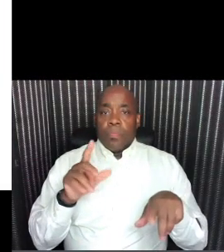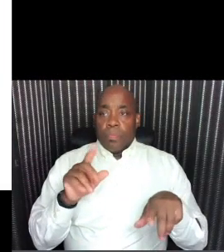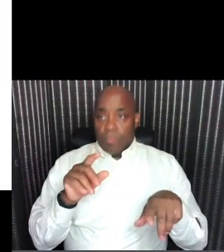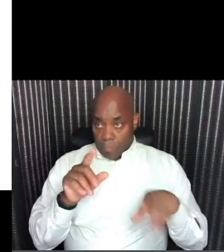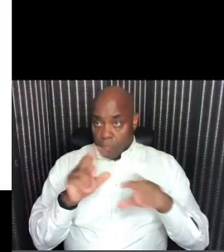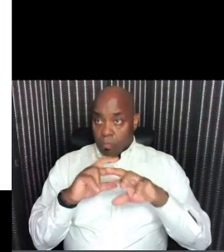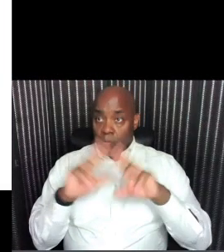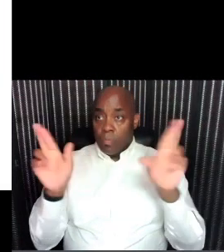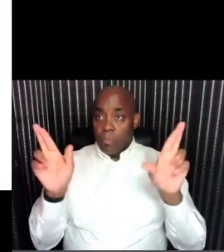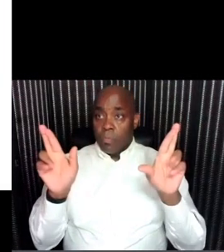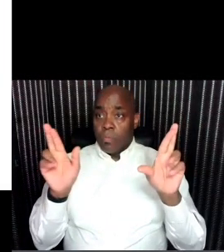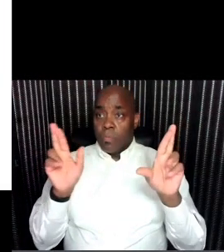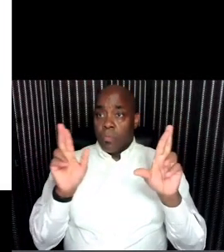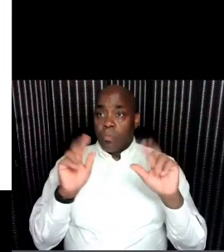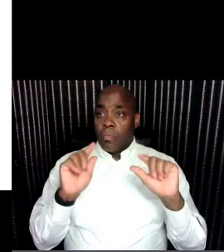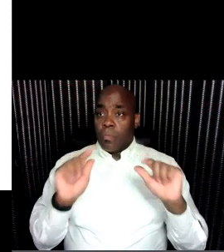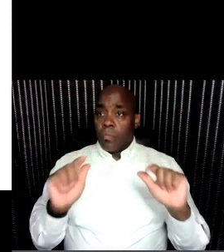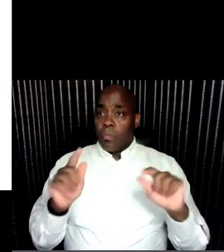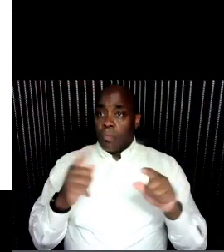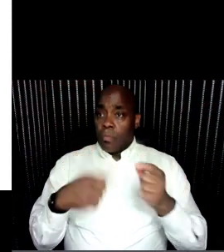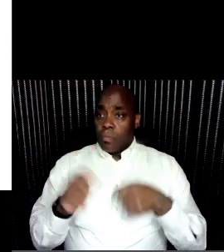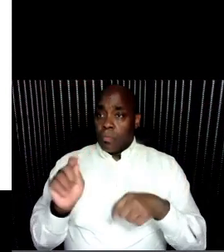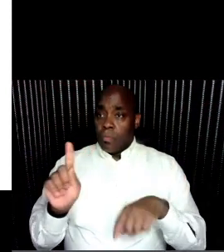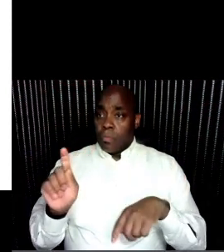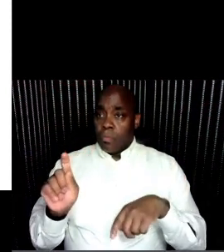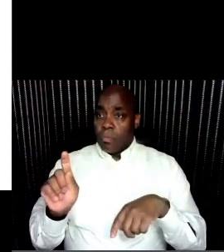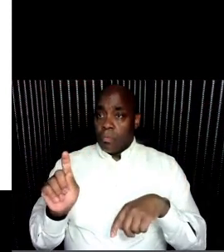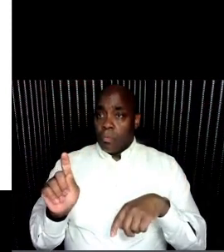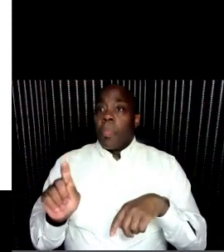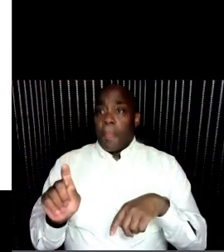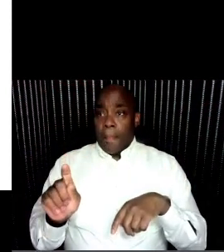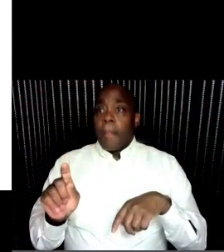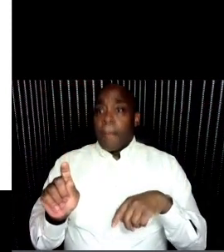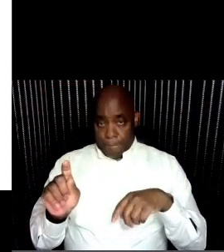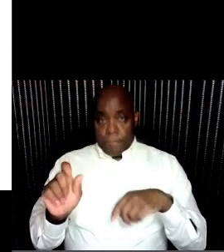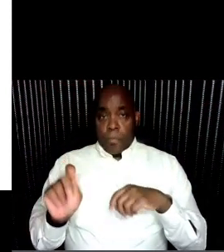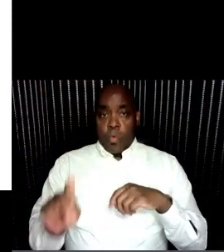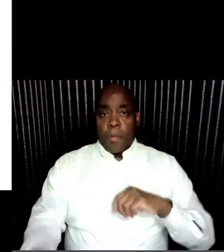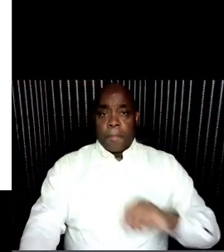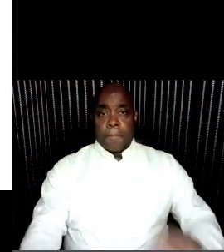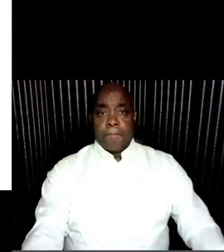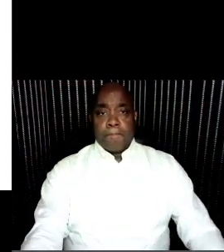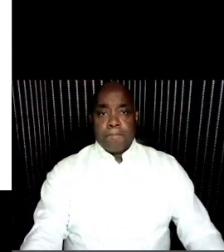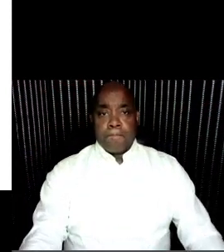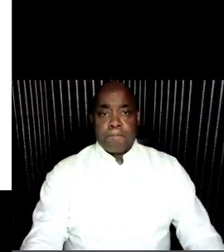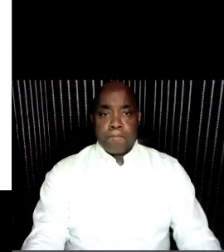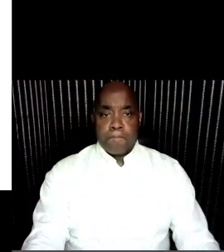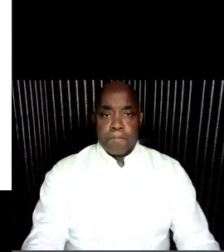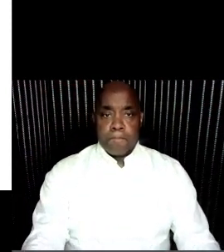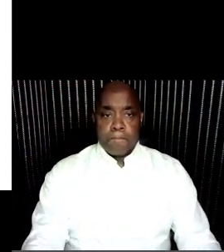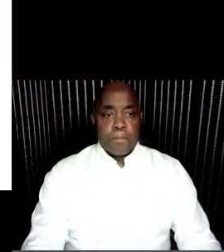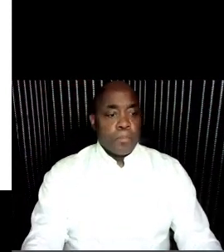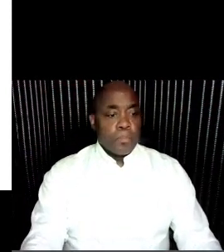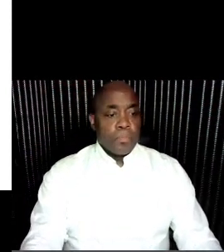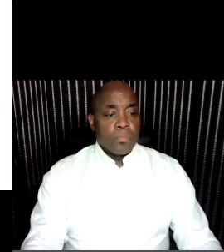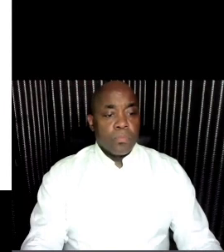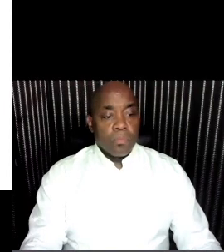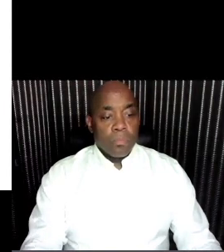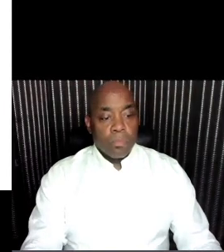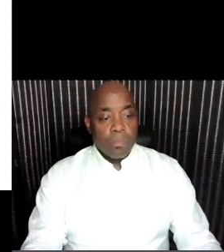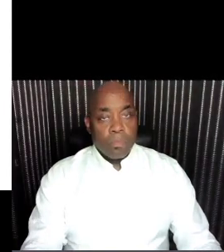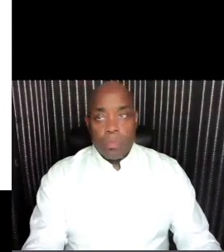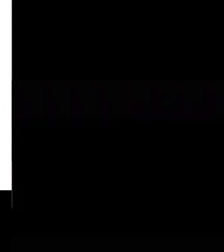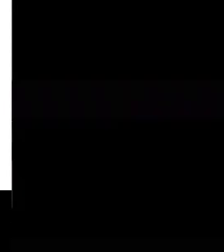itself is an interesting story because our narrative about Zora Neale Hurston tend to focus on the fact that she was in opposition,